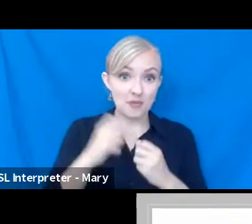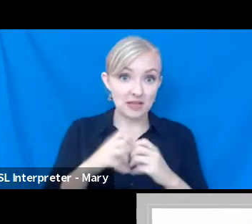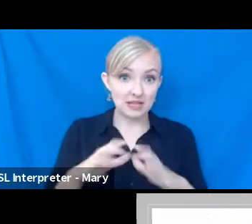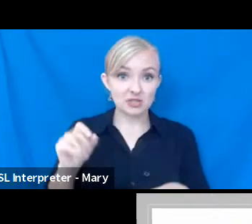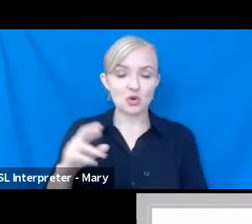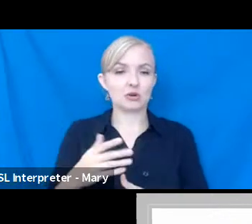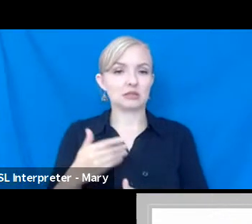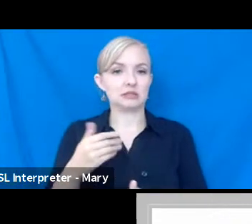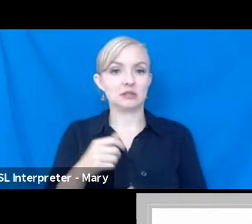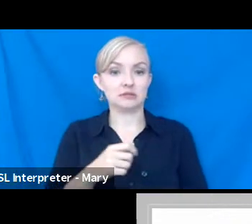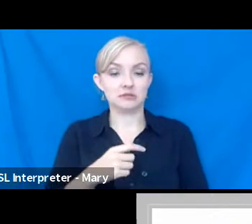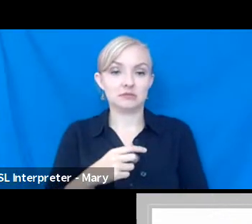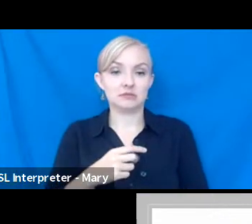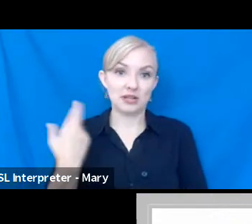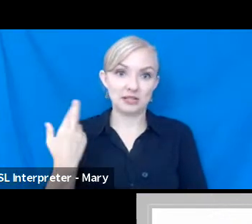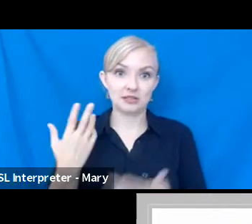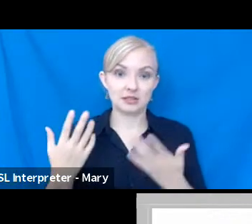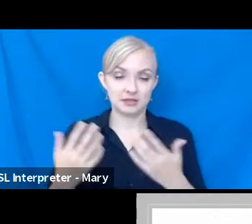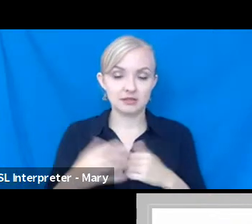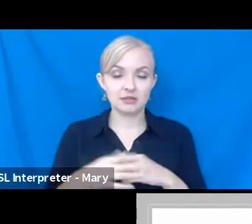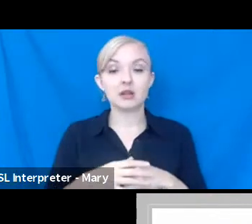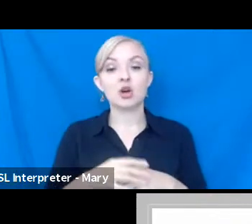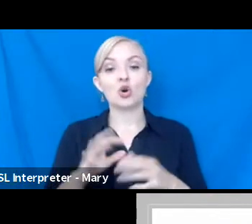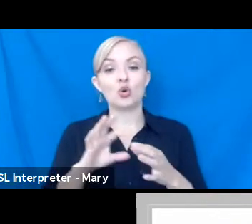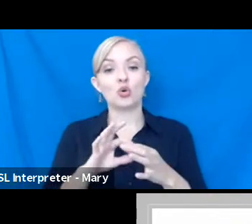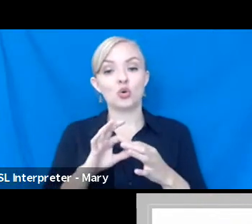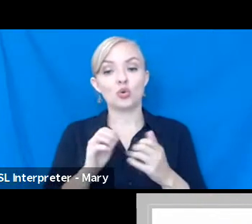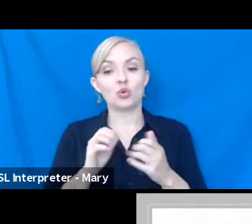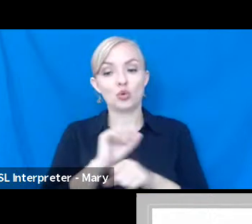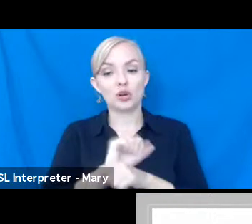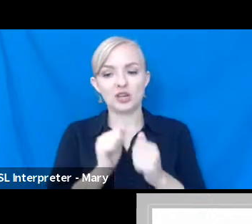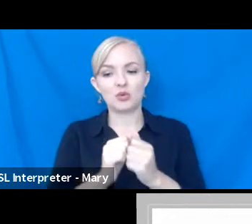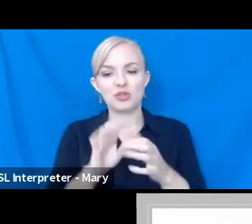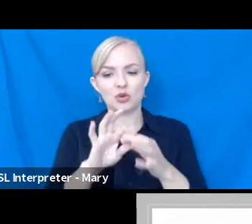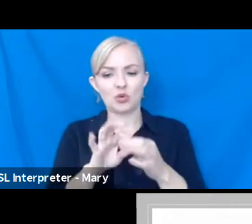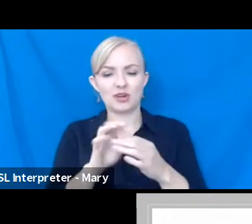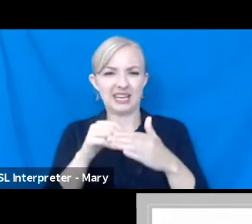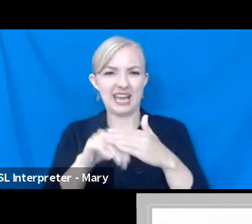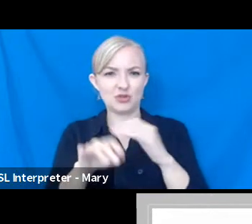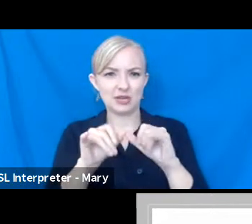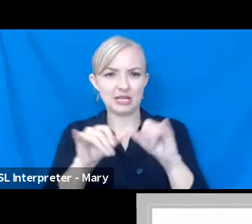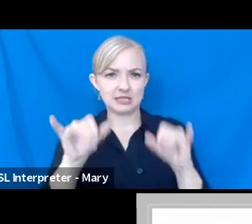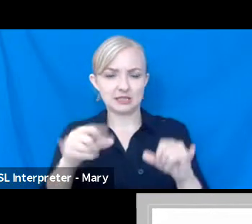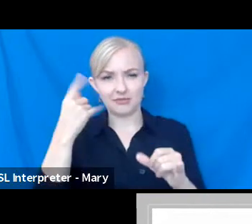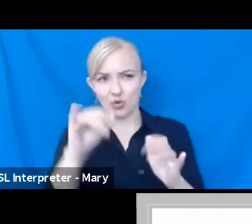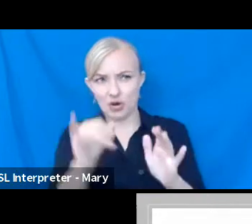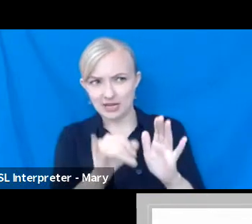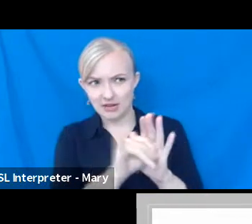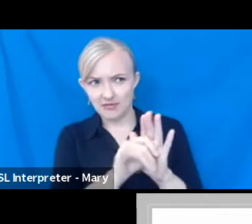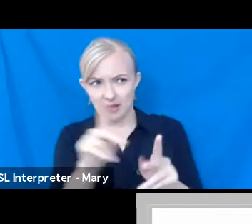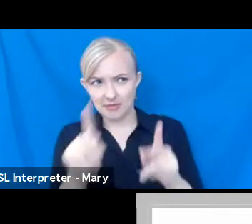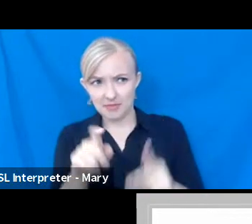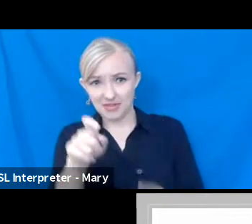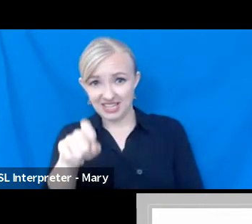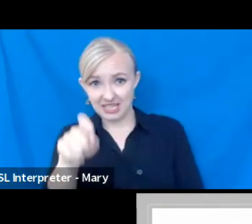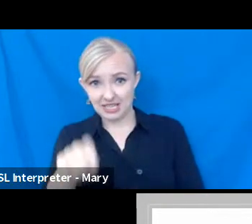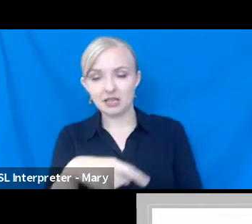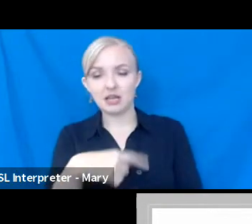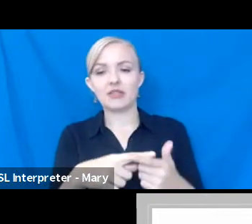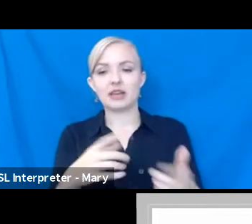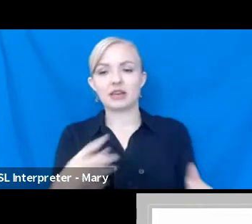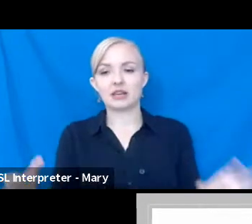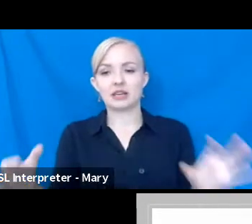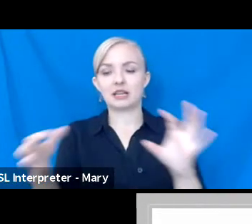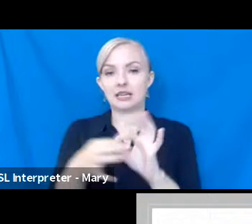working with the coordinated entry systems about identifying people in need and connecting